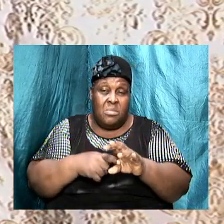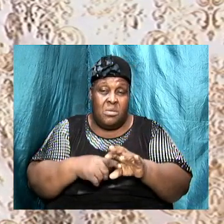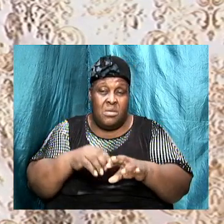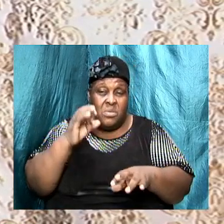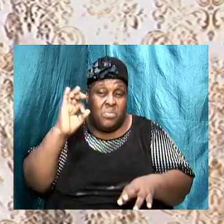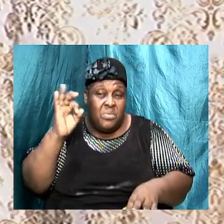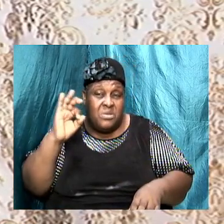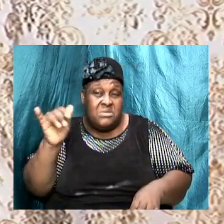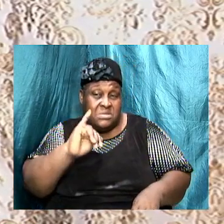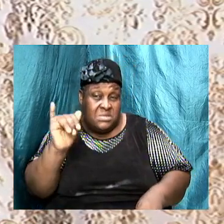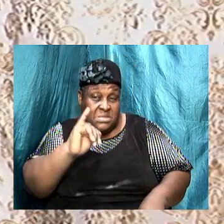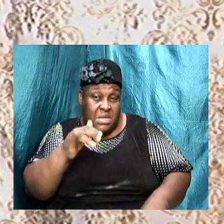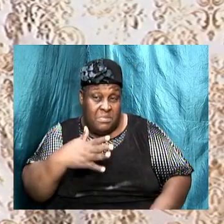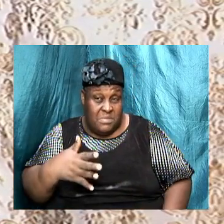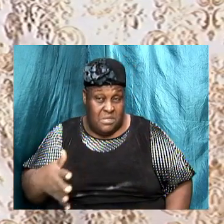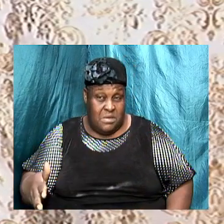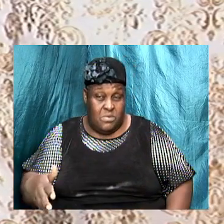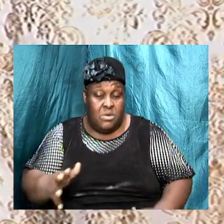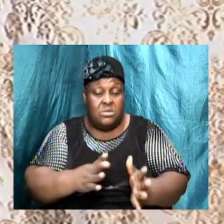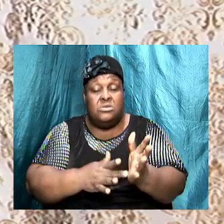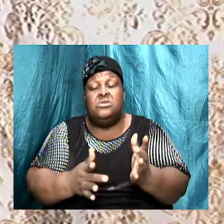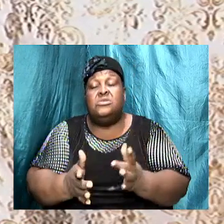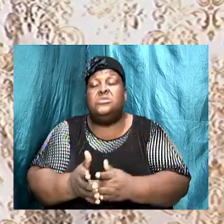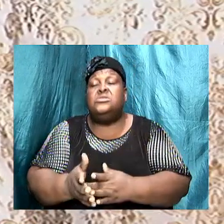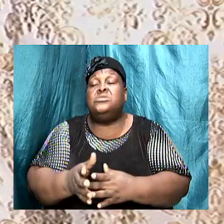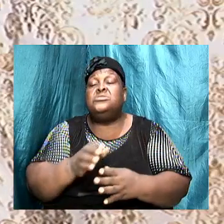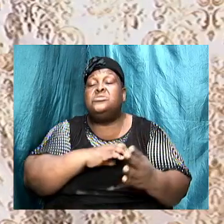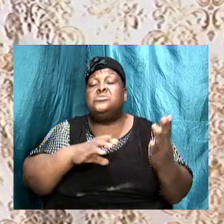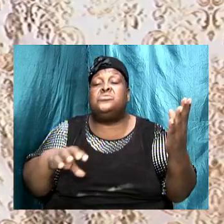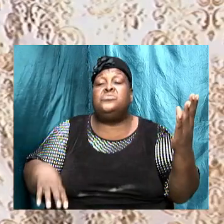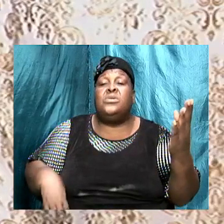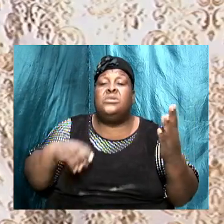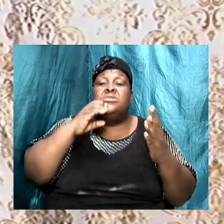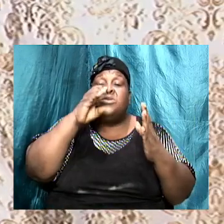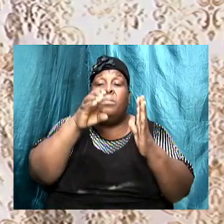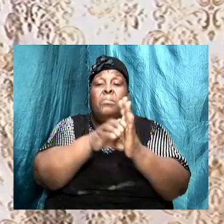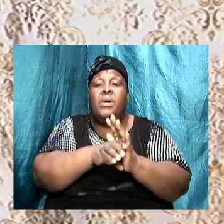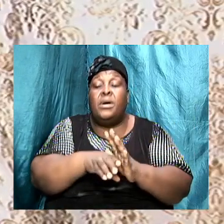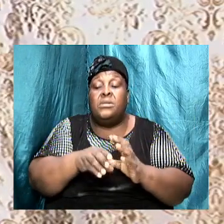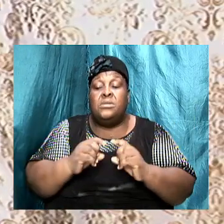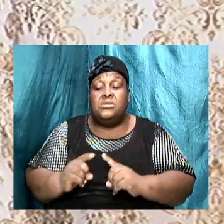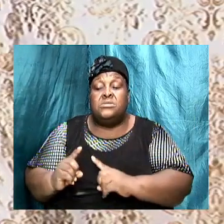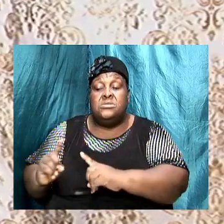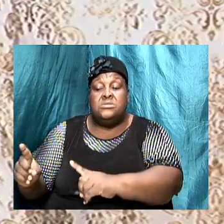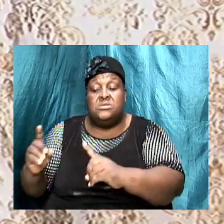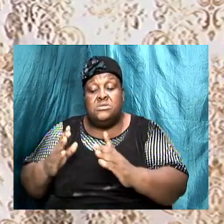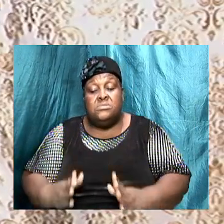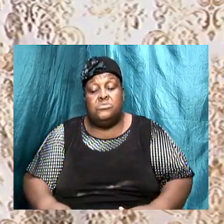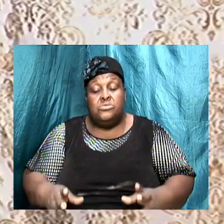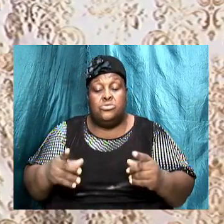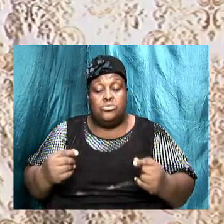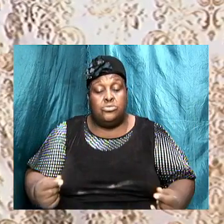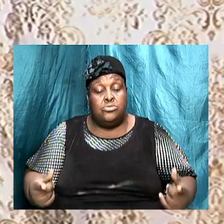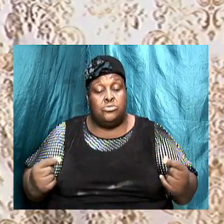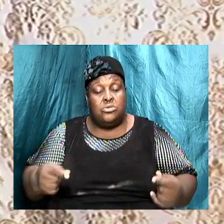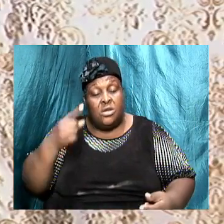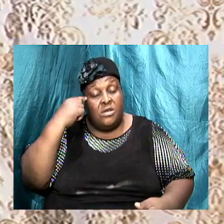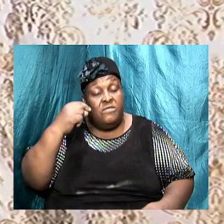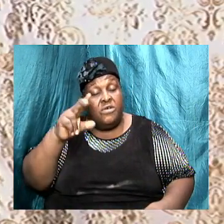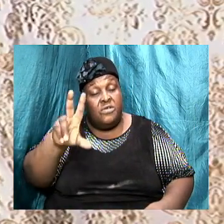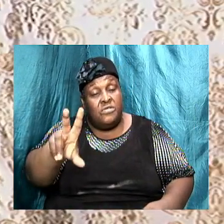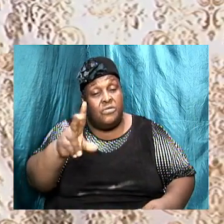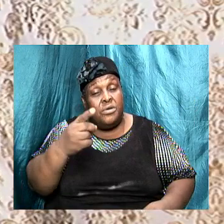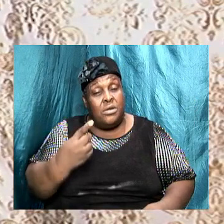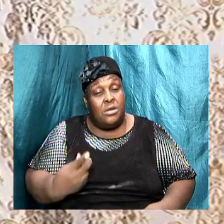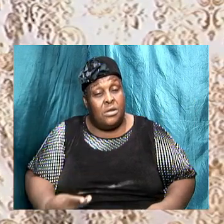do all the things that Jesus Christ commanded them to do. So, for 3.5 years,